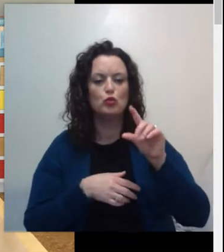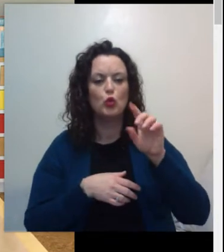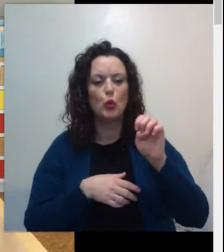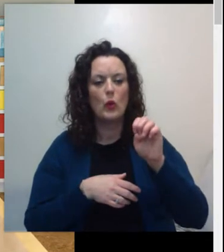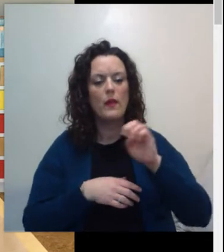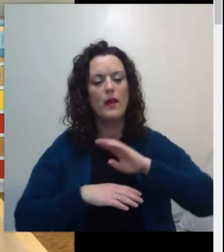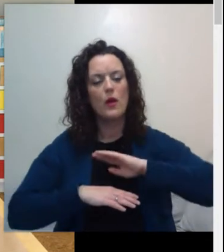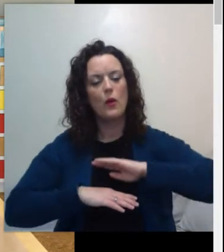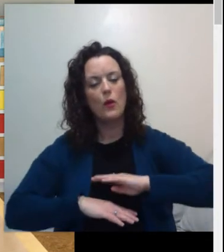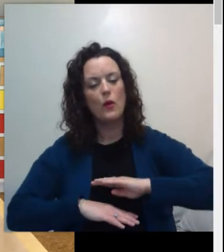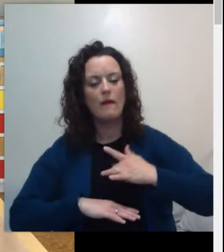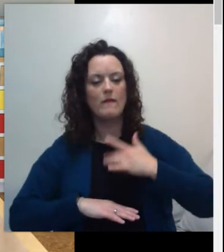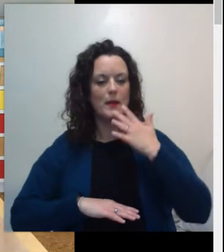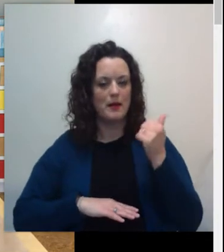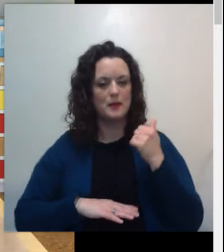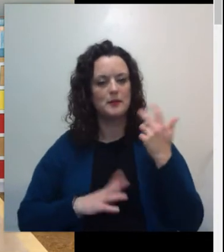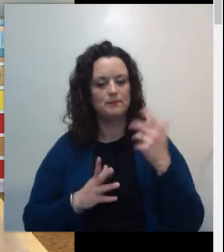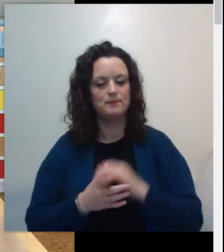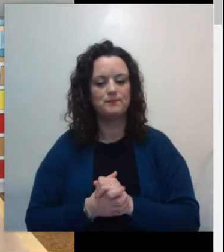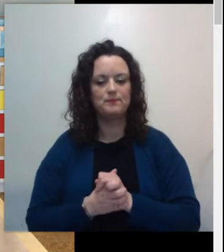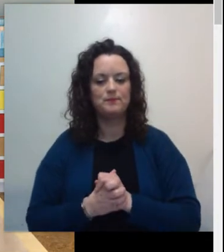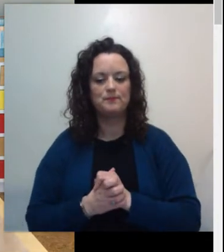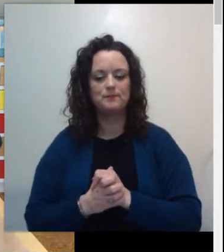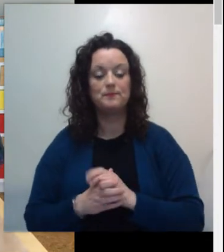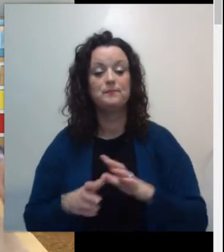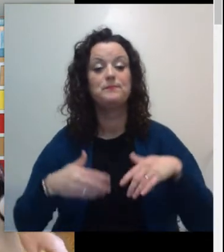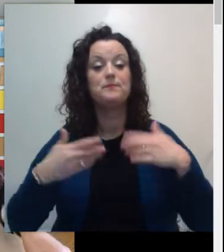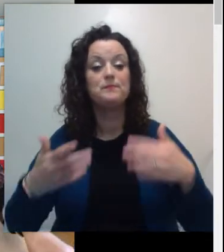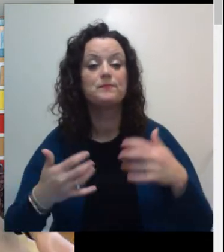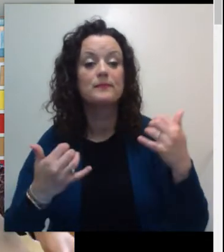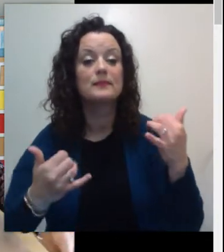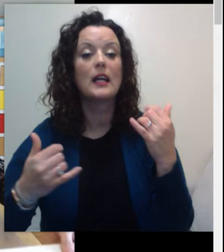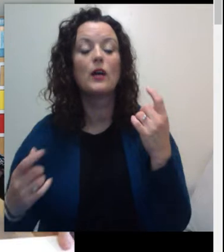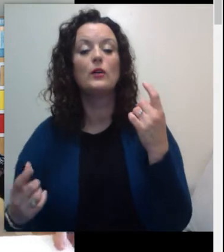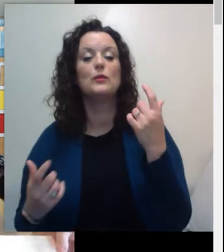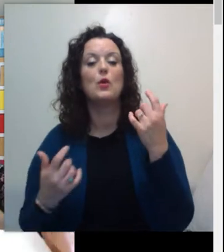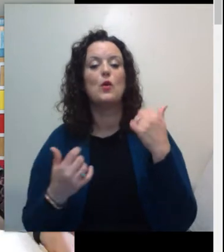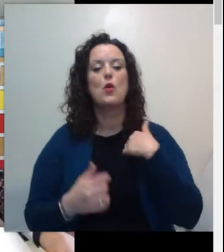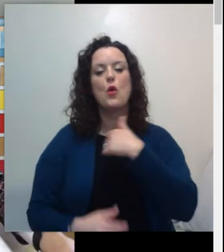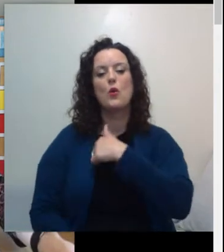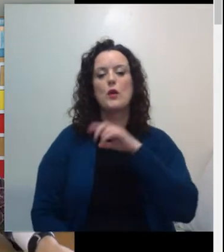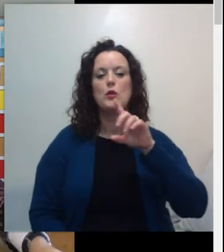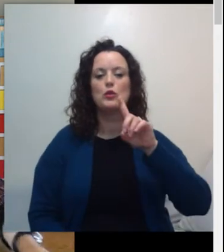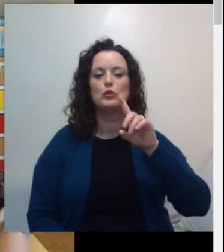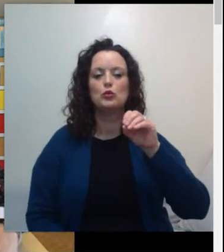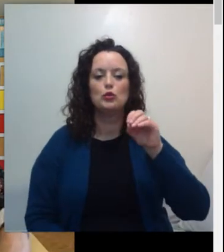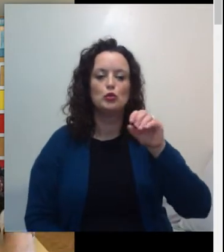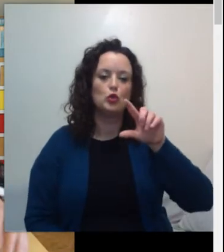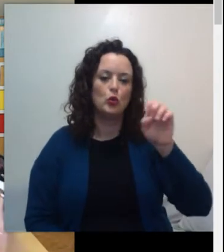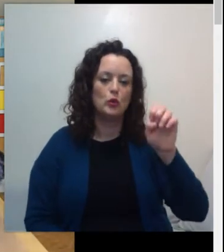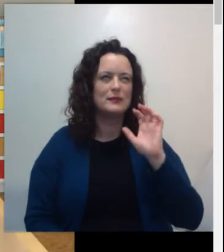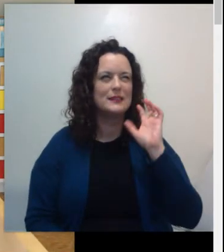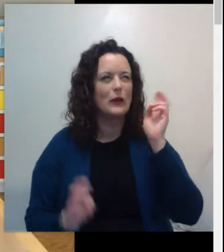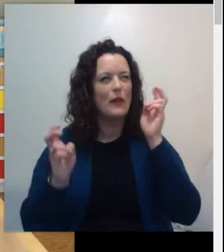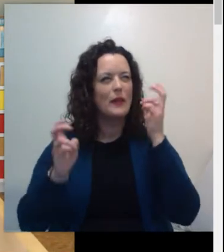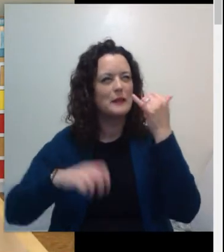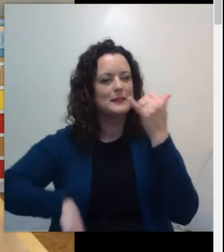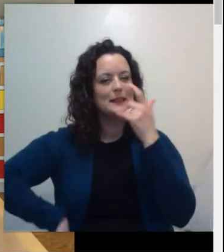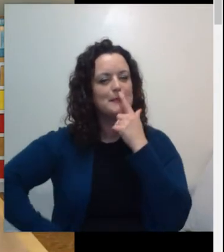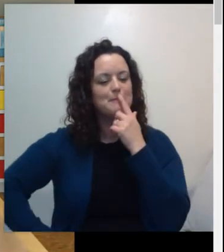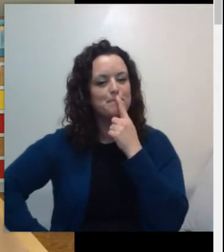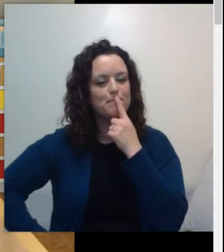that, why don't we doodle? Let's see what our theme is going to be today. I know we're